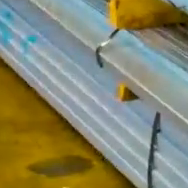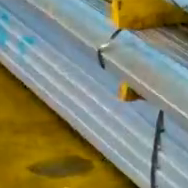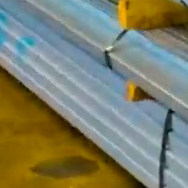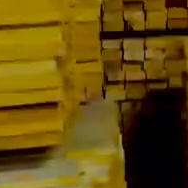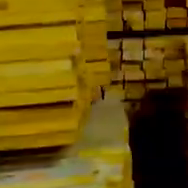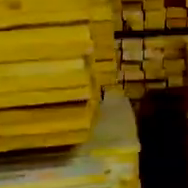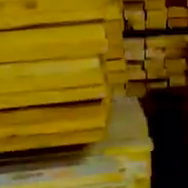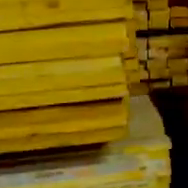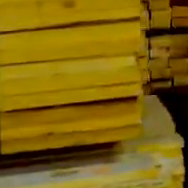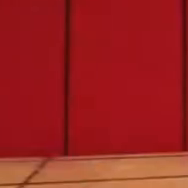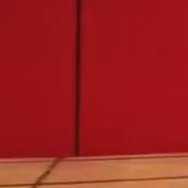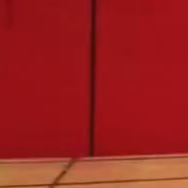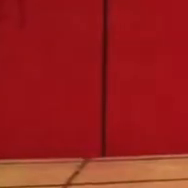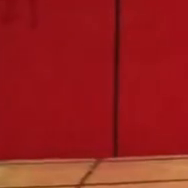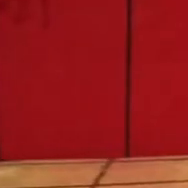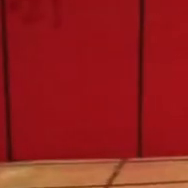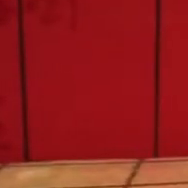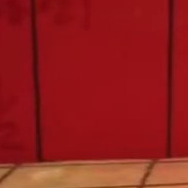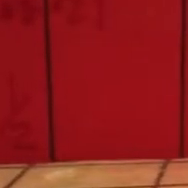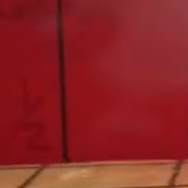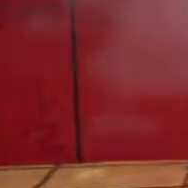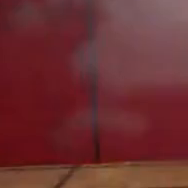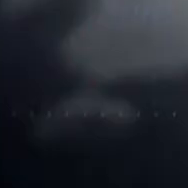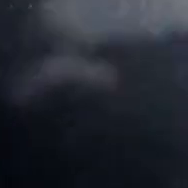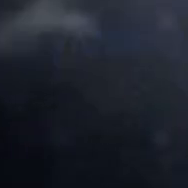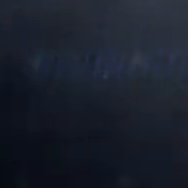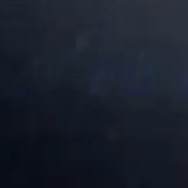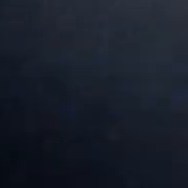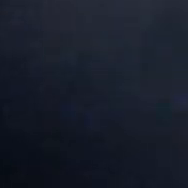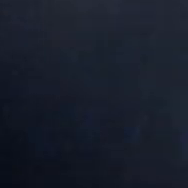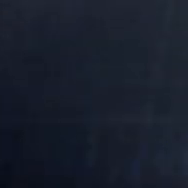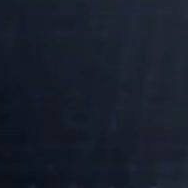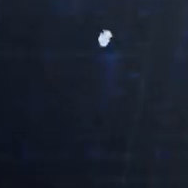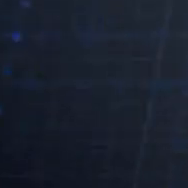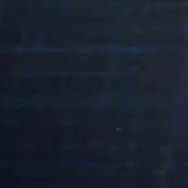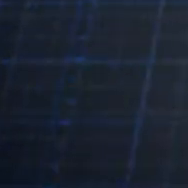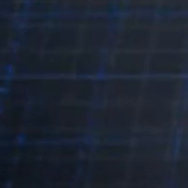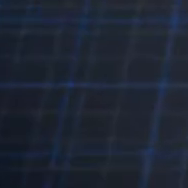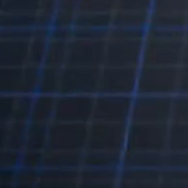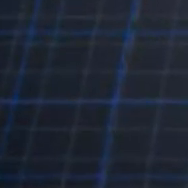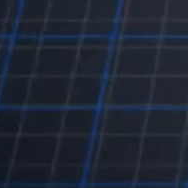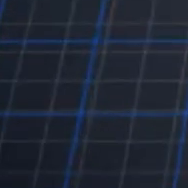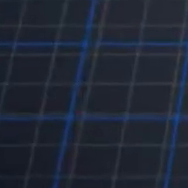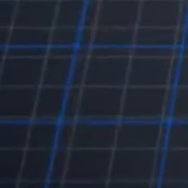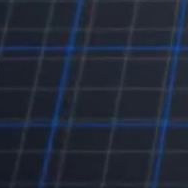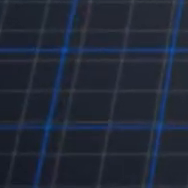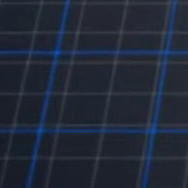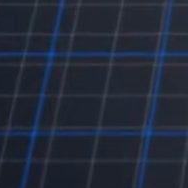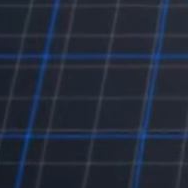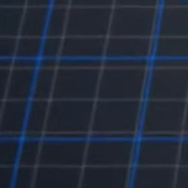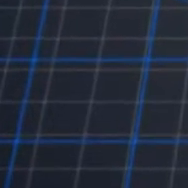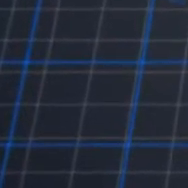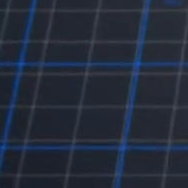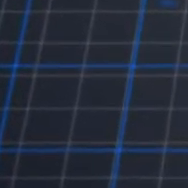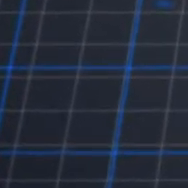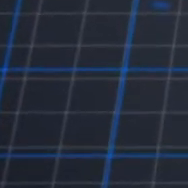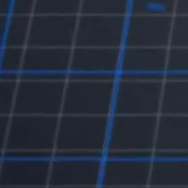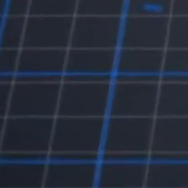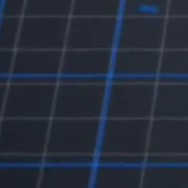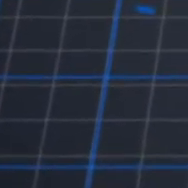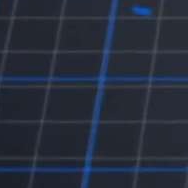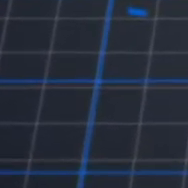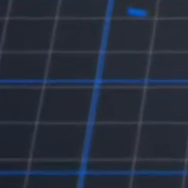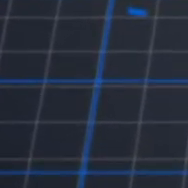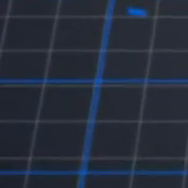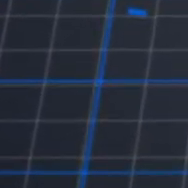lumber, plywood and MDF. Bagwan Singh's, building homes, building communities, building TNT for over